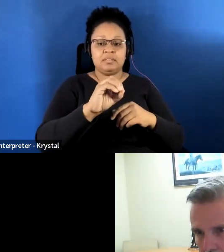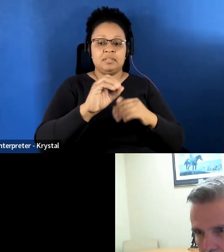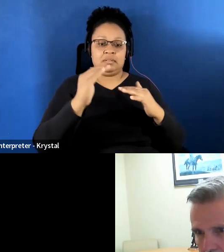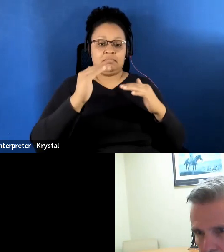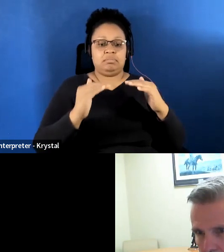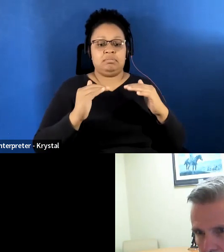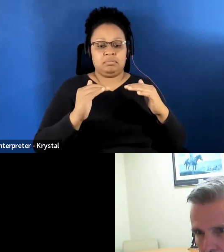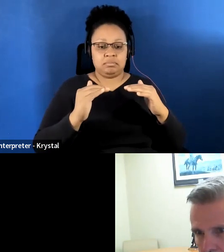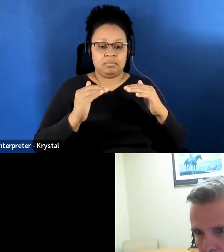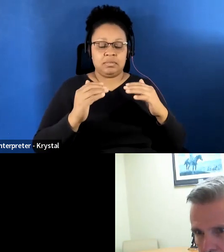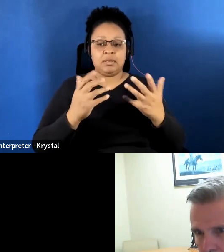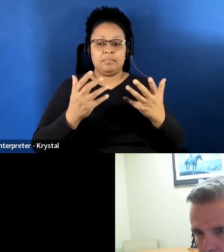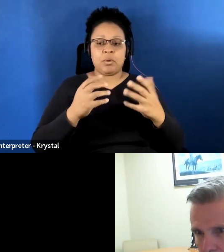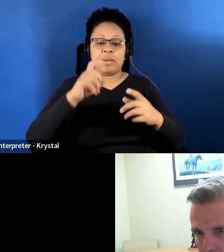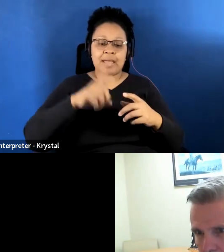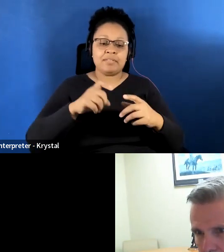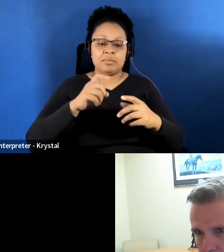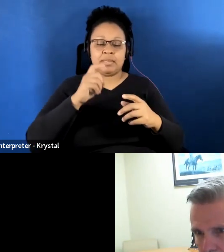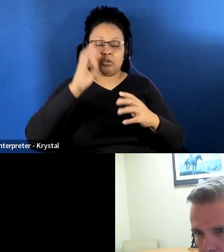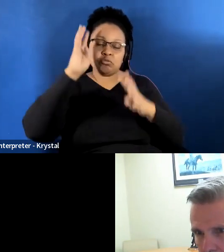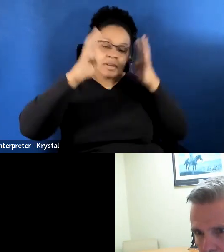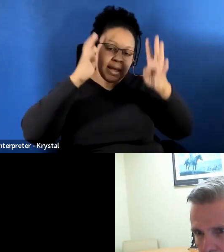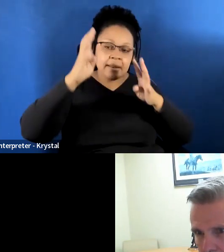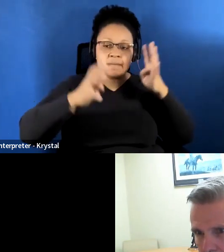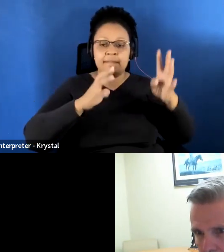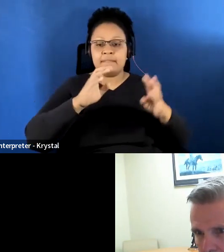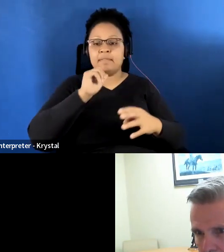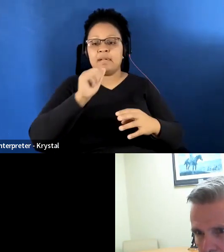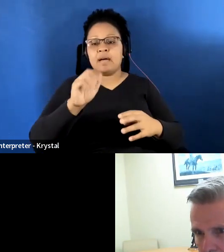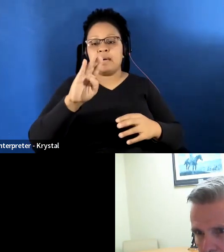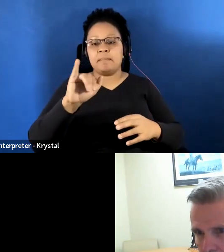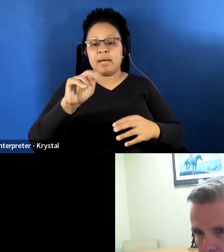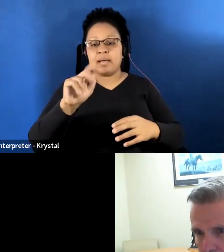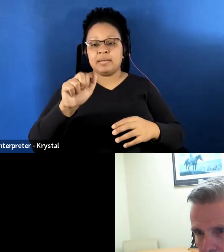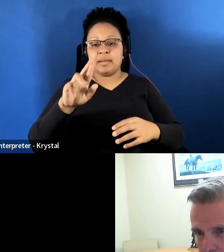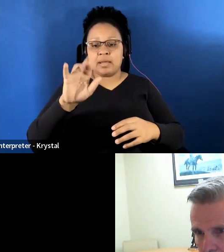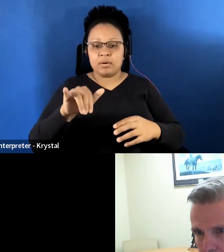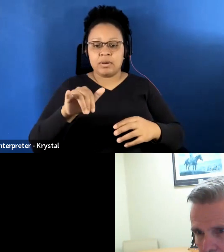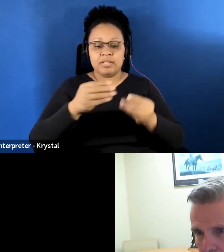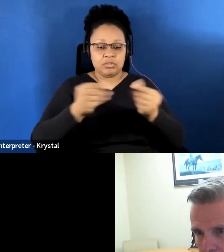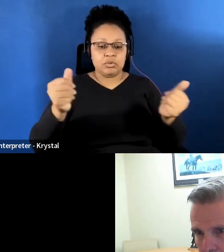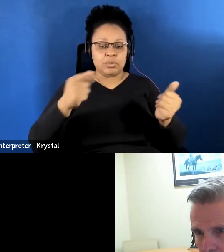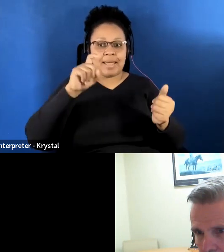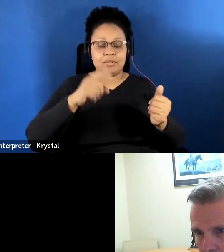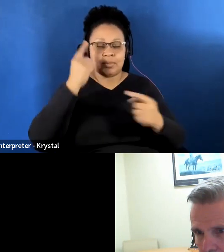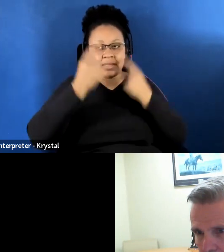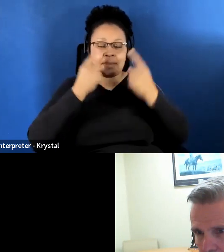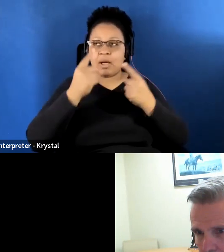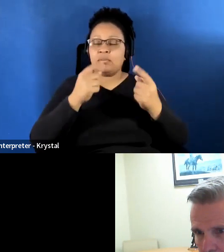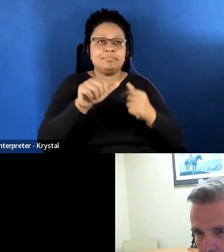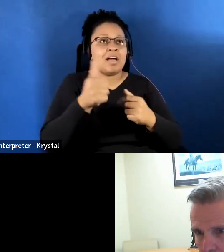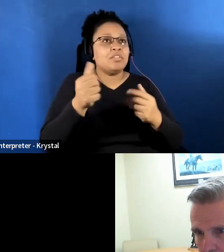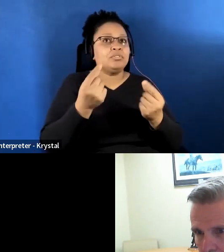those creative and non-binary solutions. Like, well, what else can we do? And I think we're going to